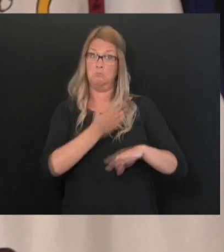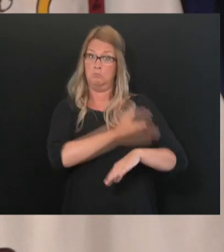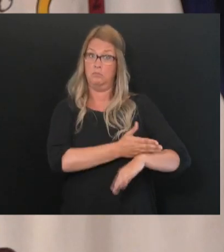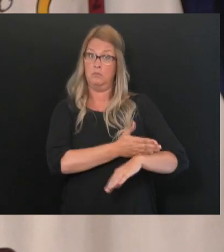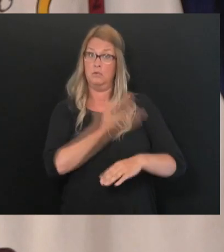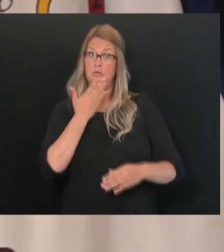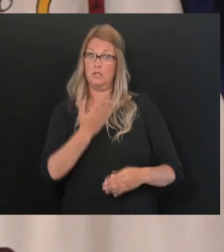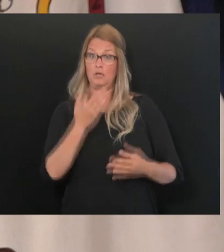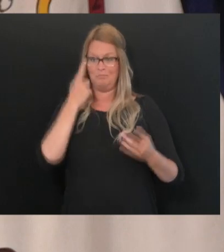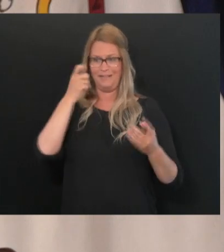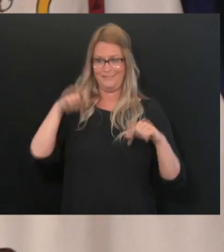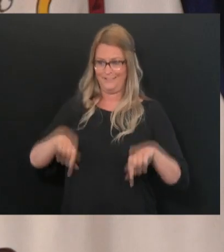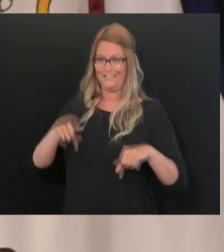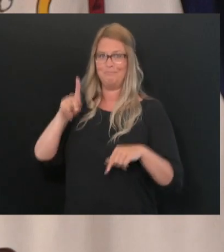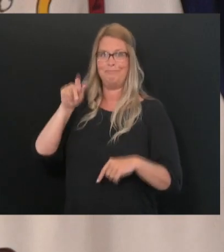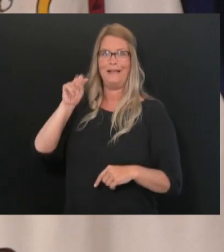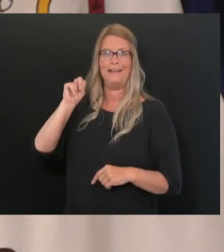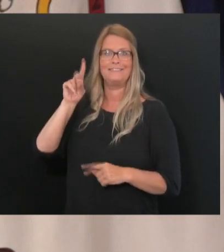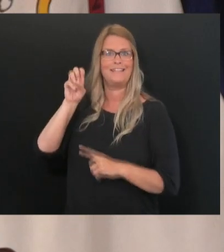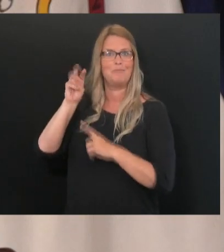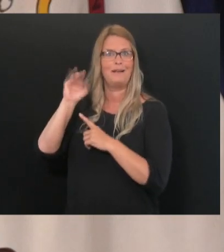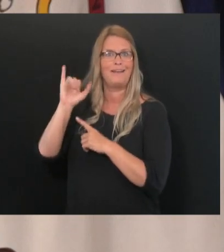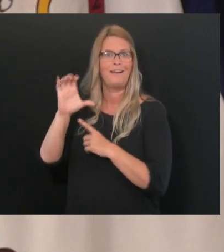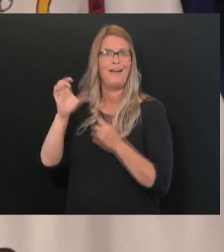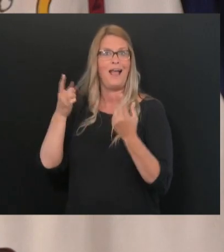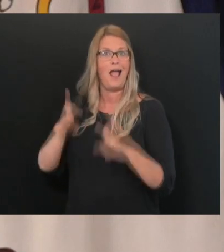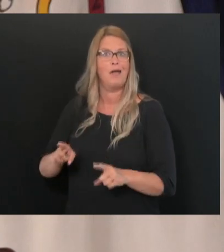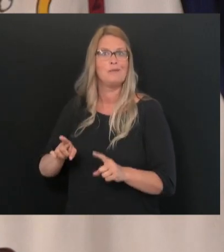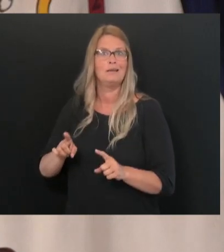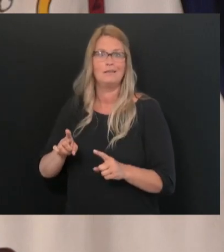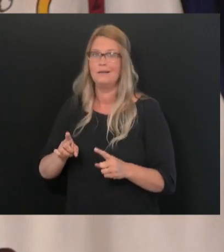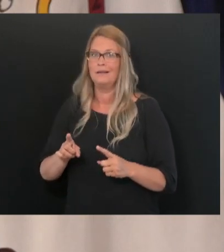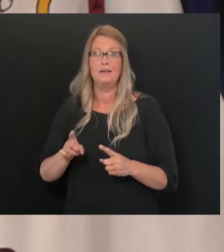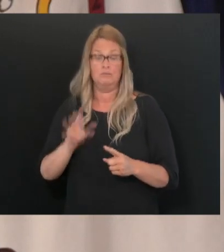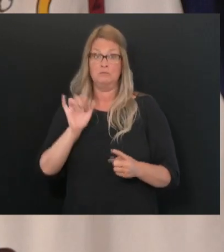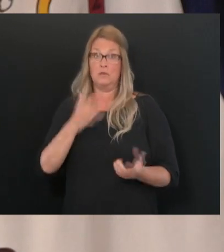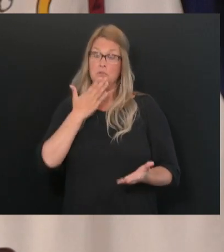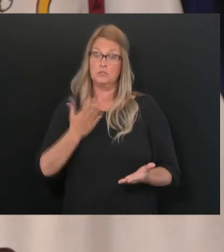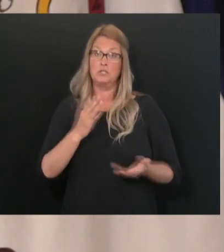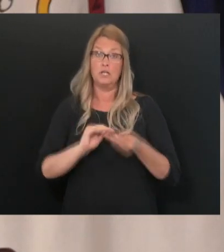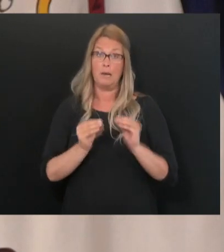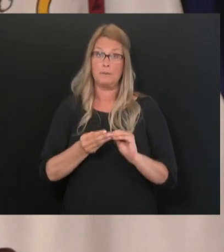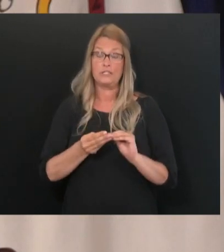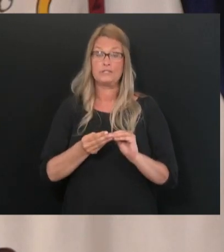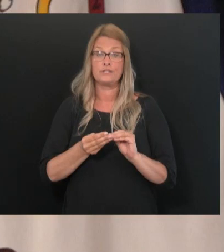pandemic on our hands. And so, that was good.